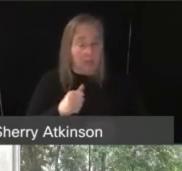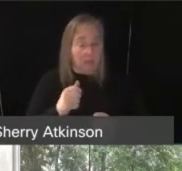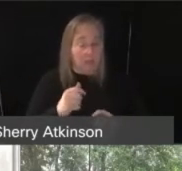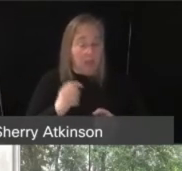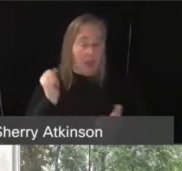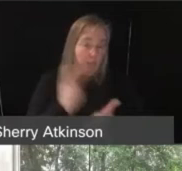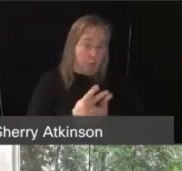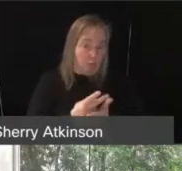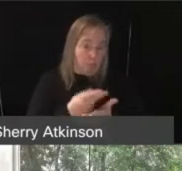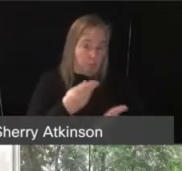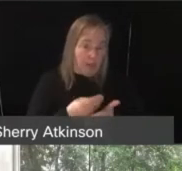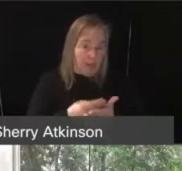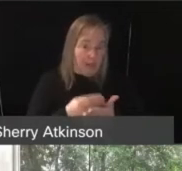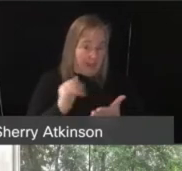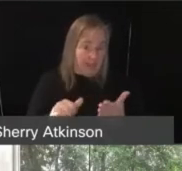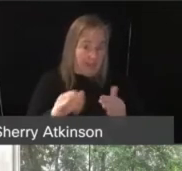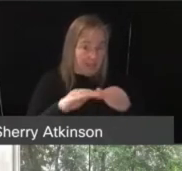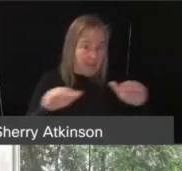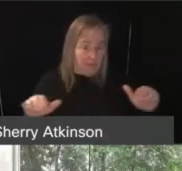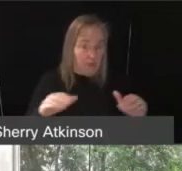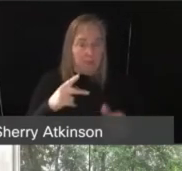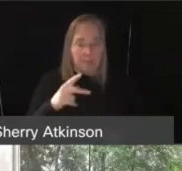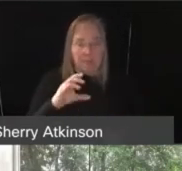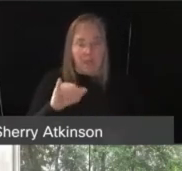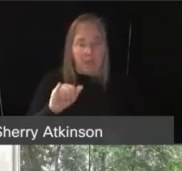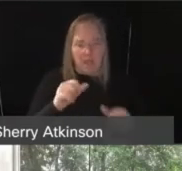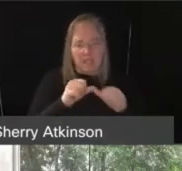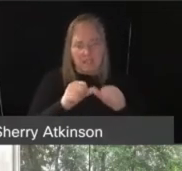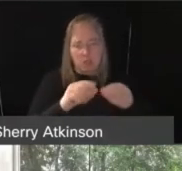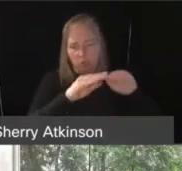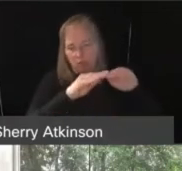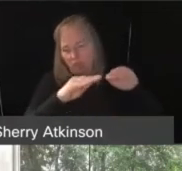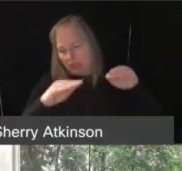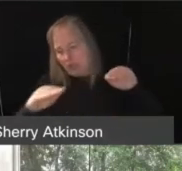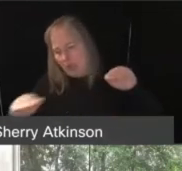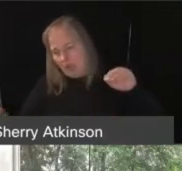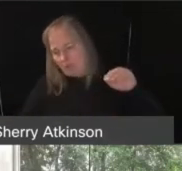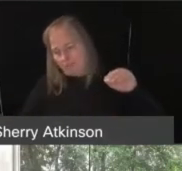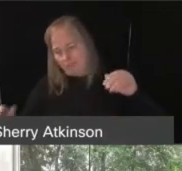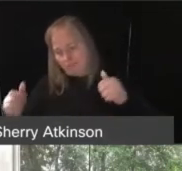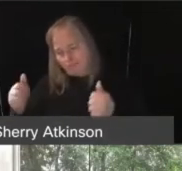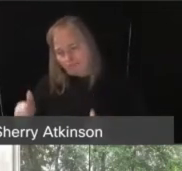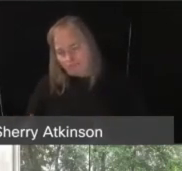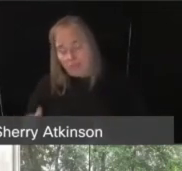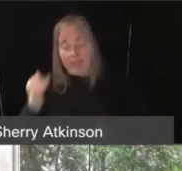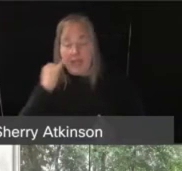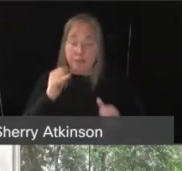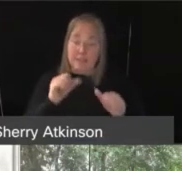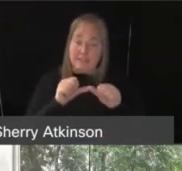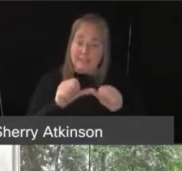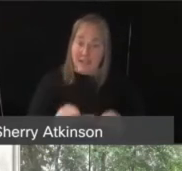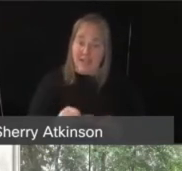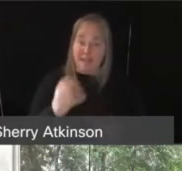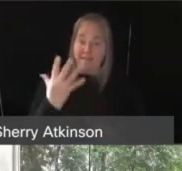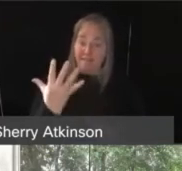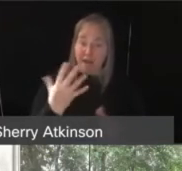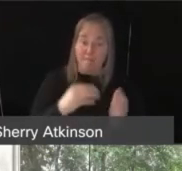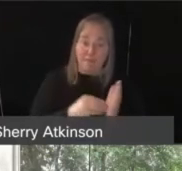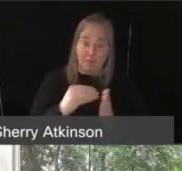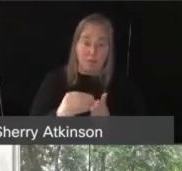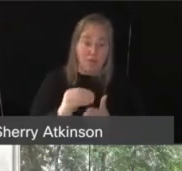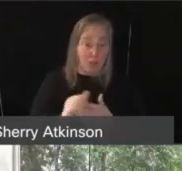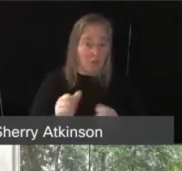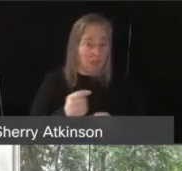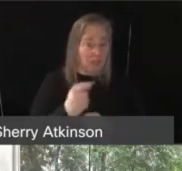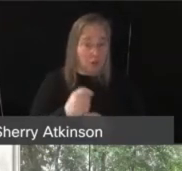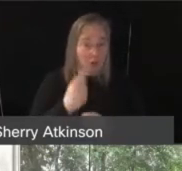at that level, the PCI continues to decline. So if we stay with the $5 million PCI, $5 million per year